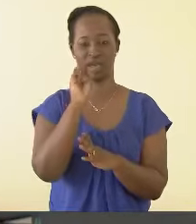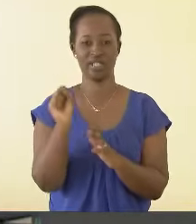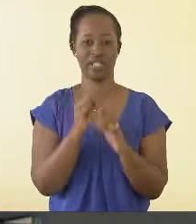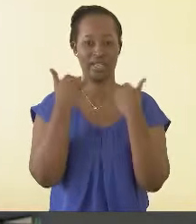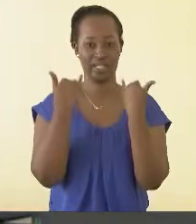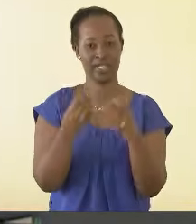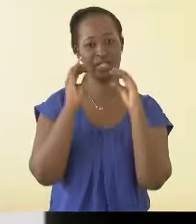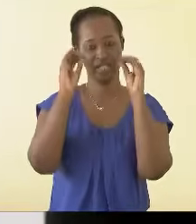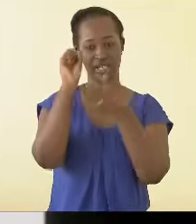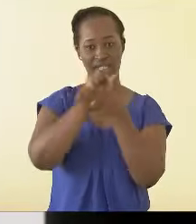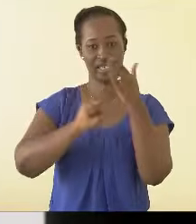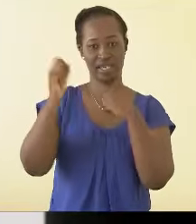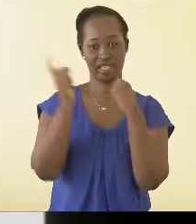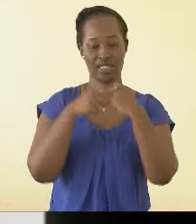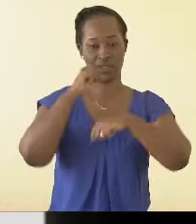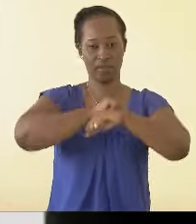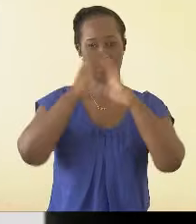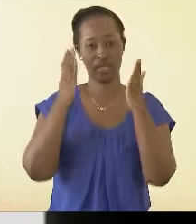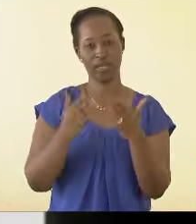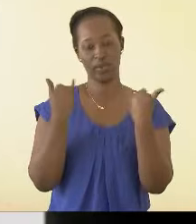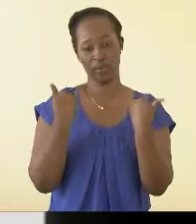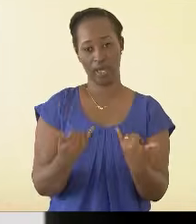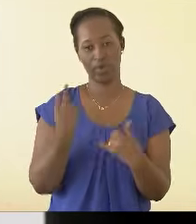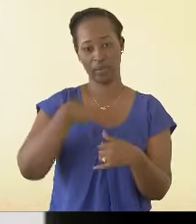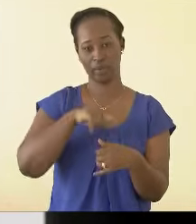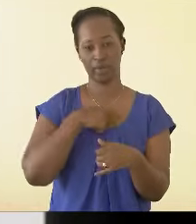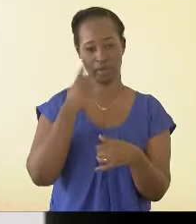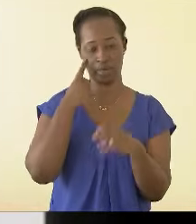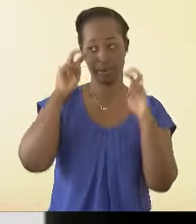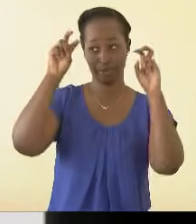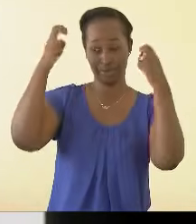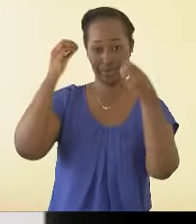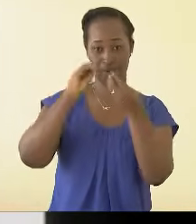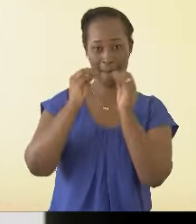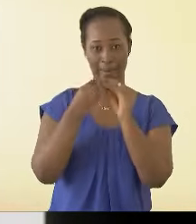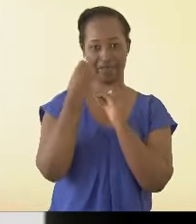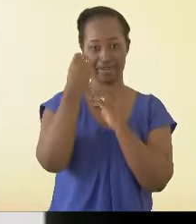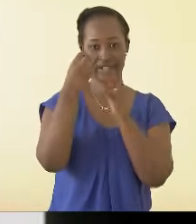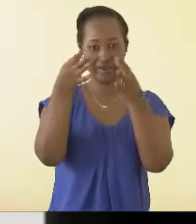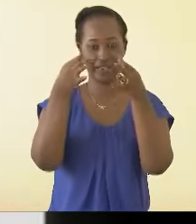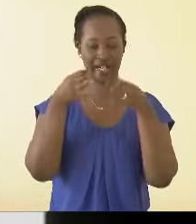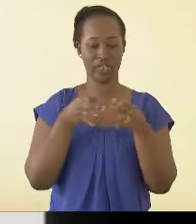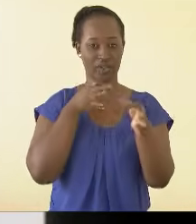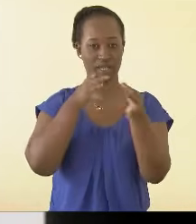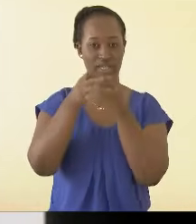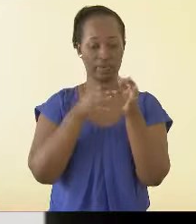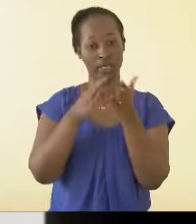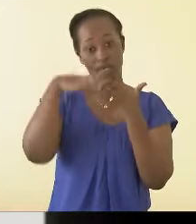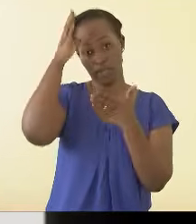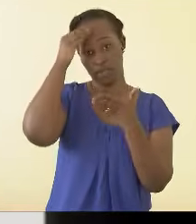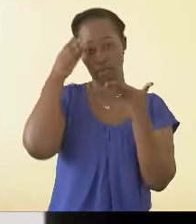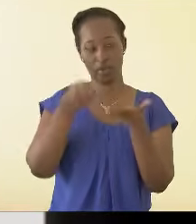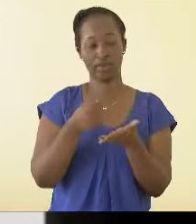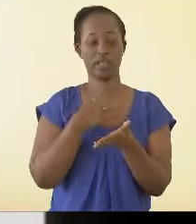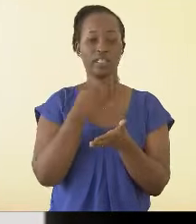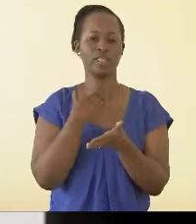students, and we are still under our unit 5, which is financial statements. And our today's lesson, I want